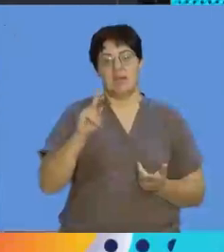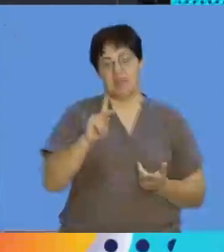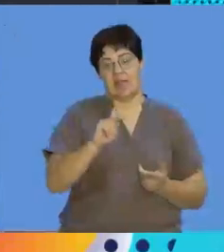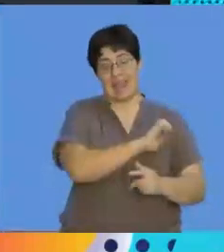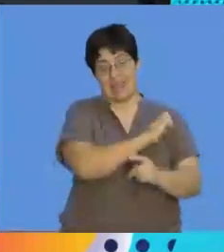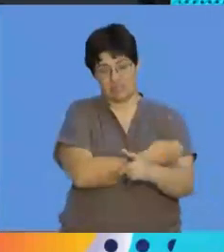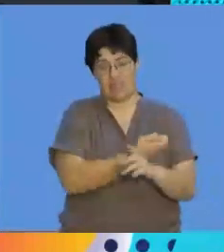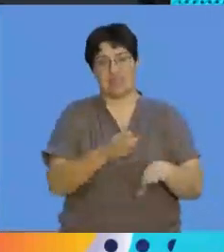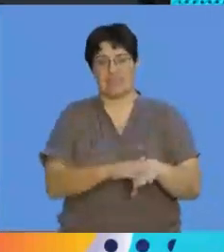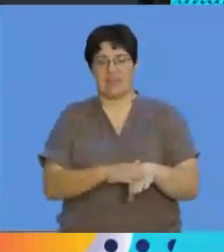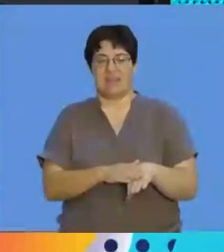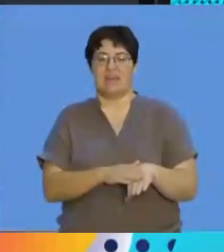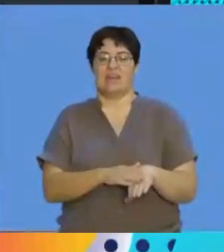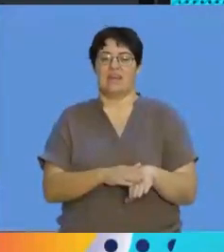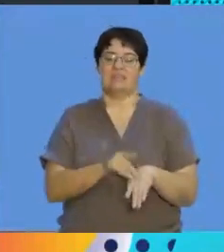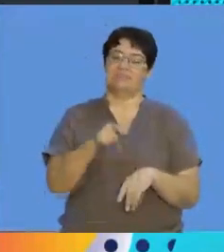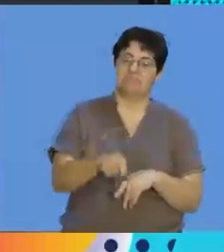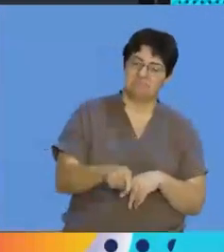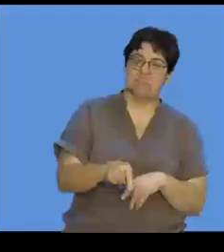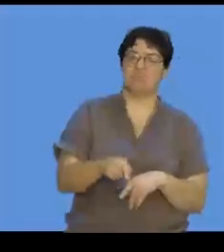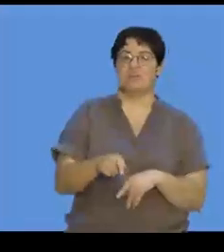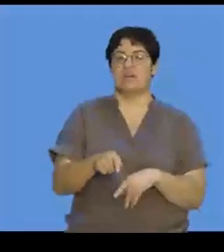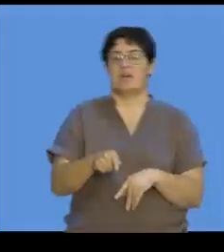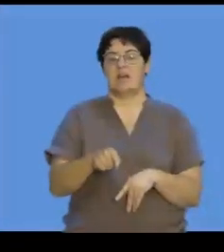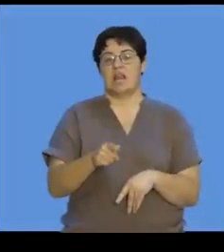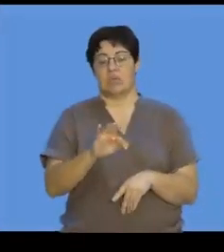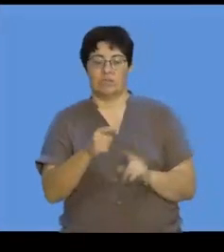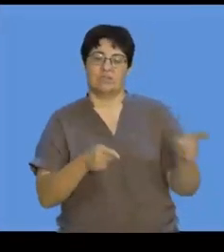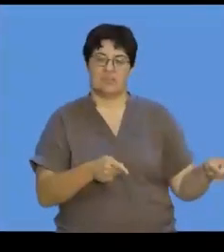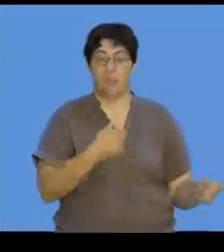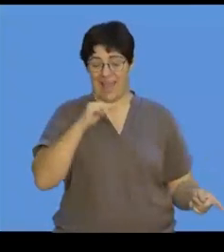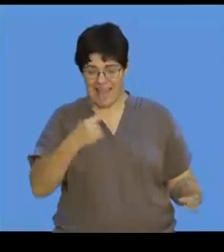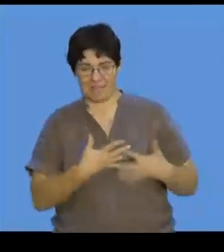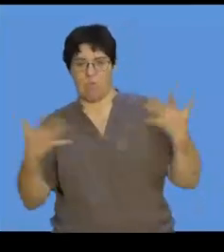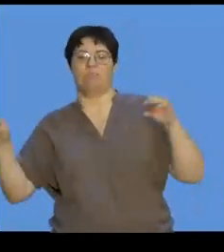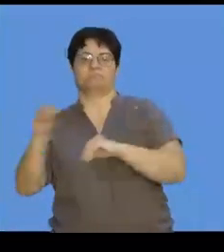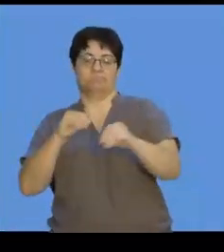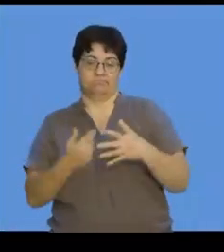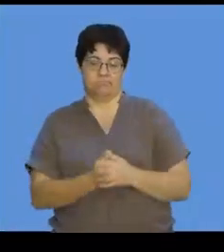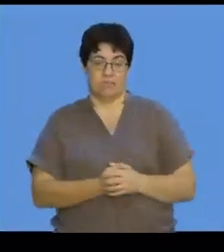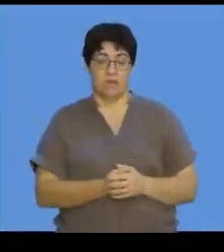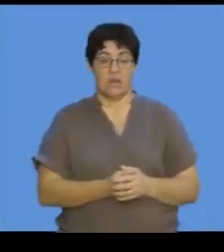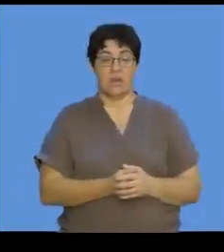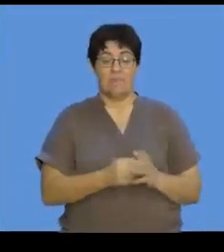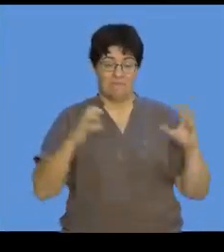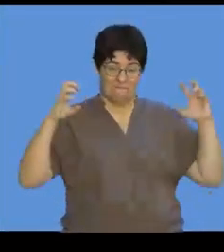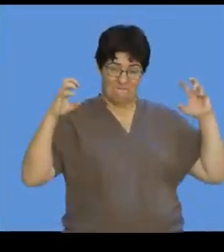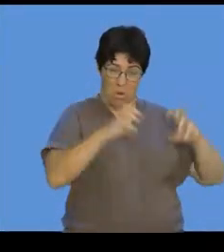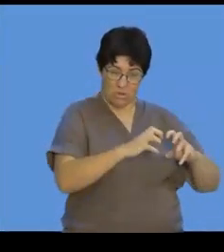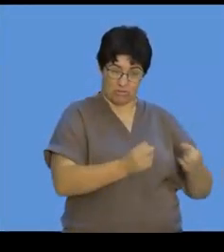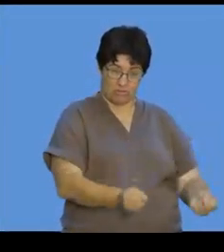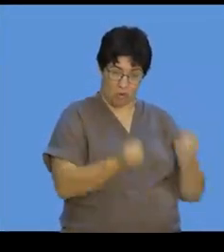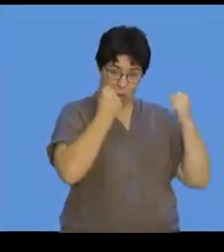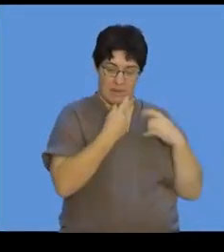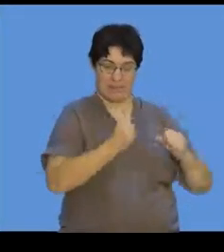solid, okay? We can also talk about the forces that exists between particles. Stronger forces, meaning little spaces,